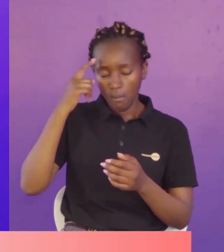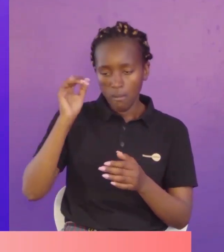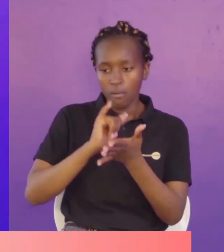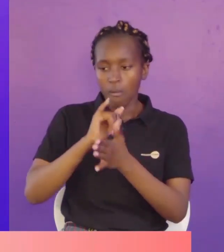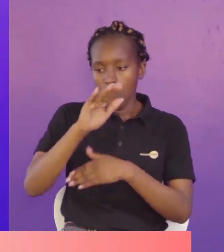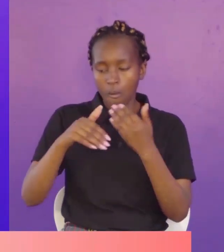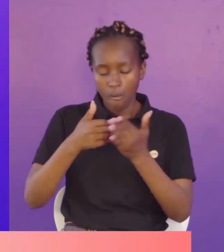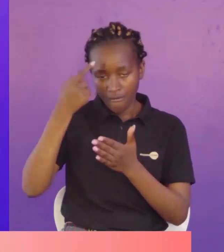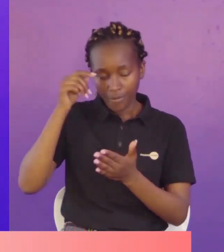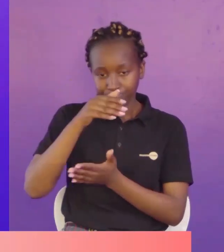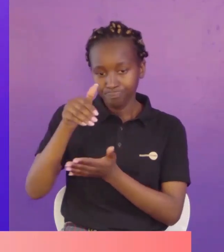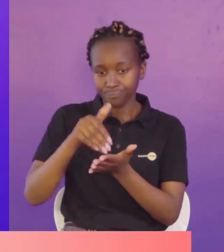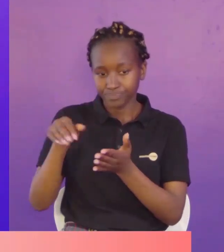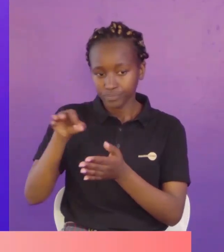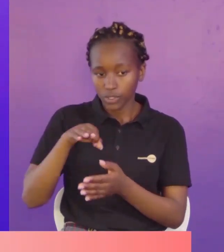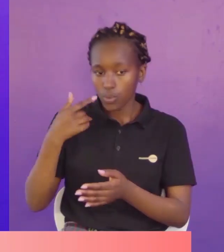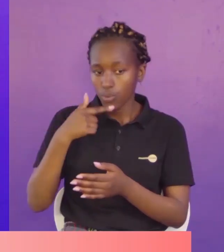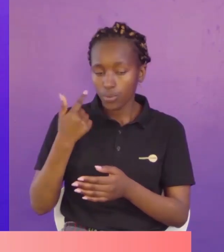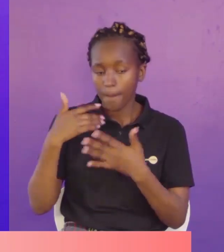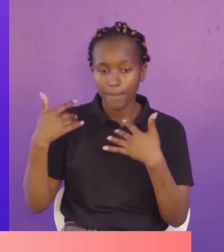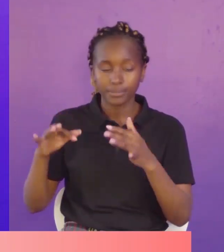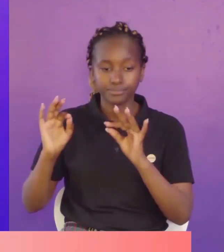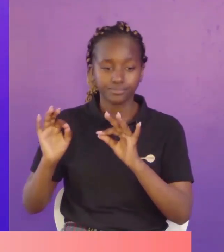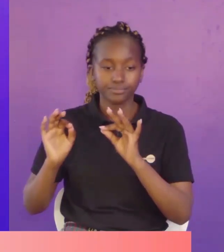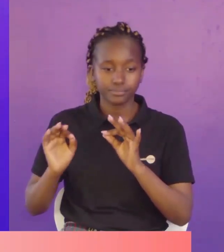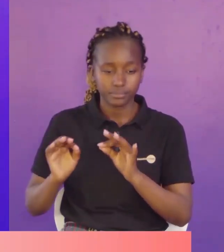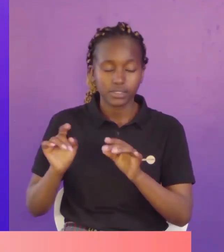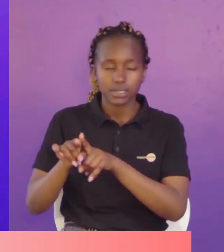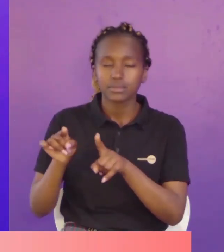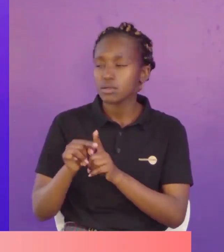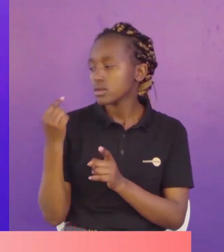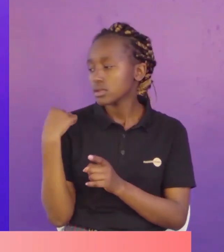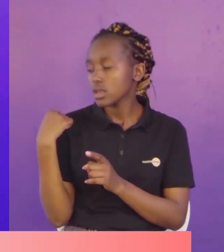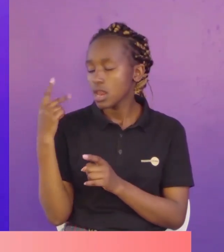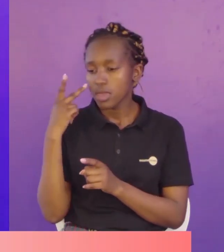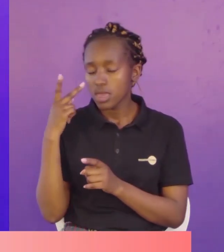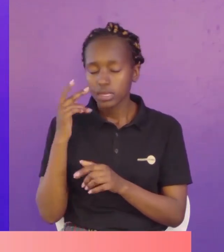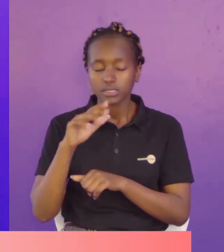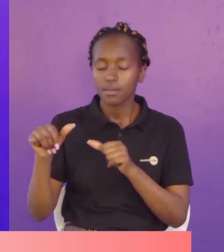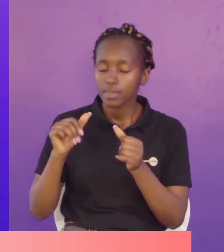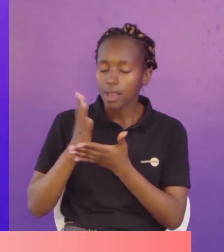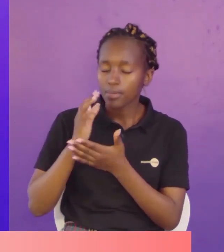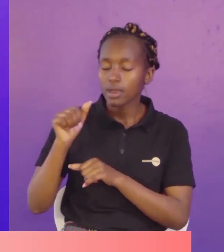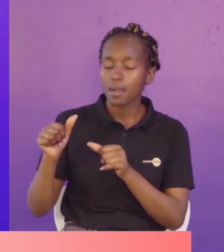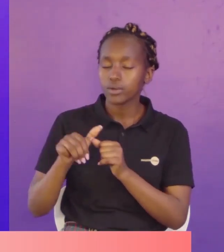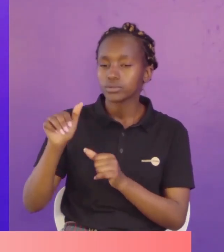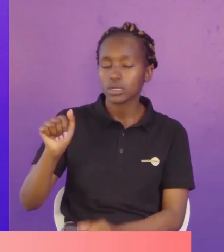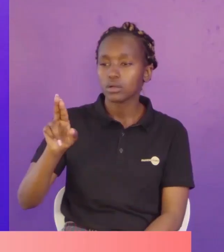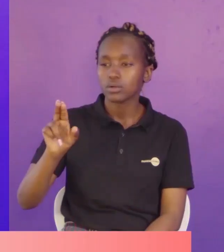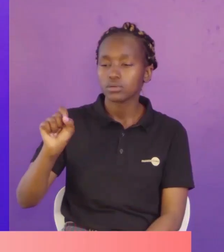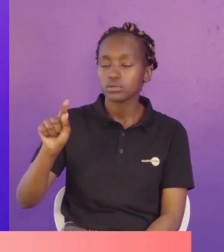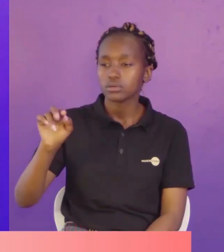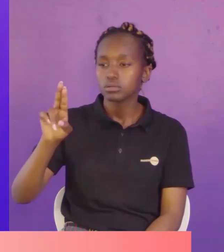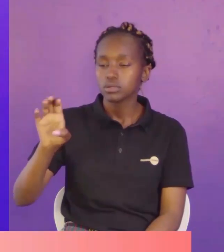well. I've been hearing something about Austin Odhiambo. There's a certain